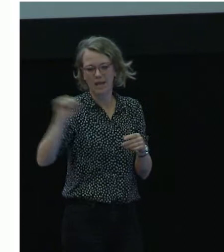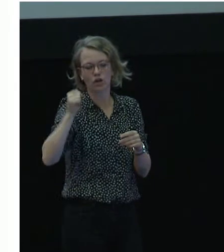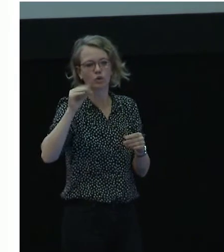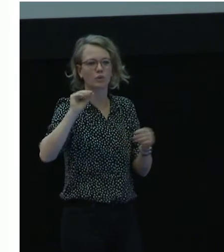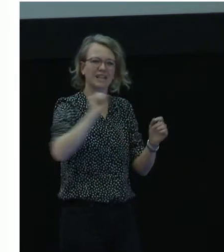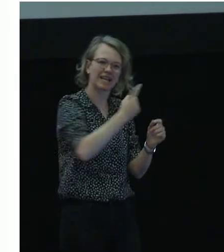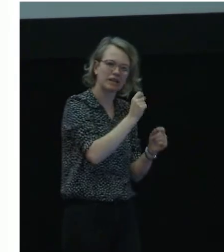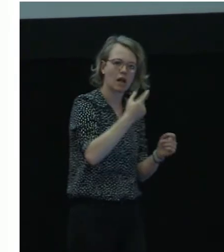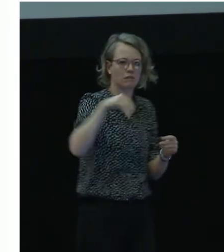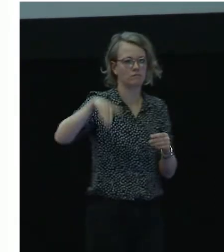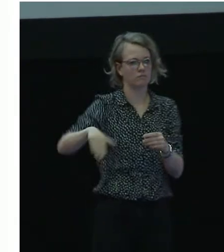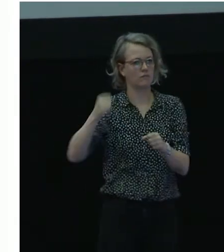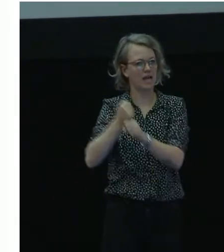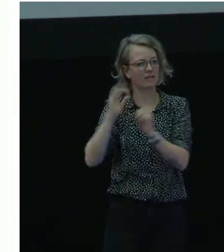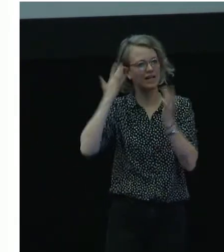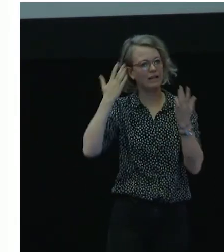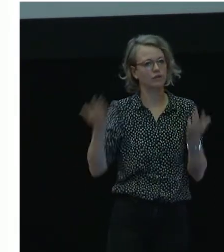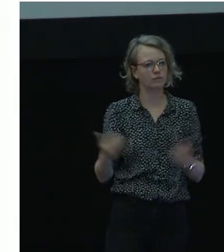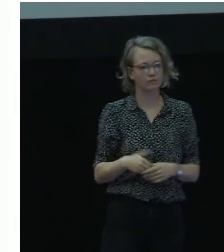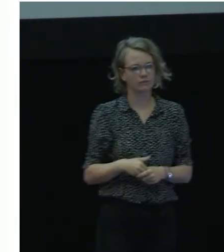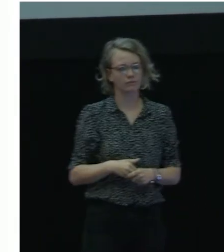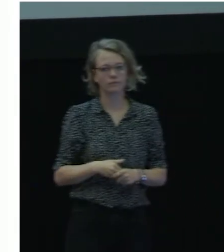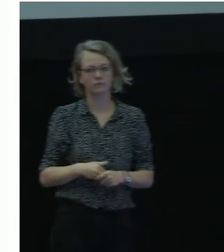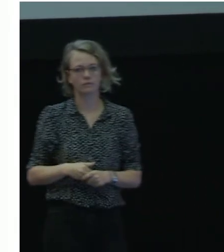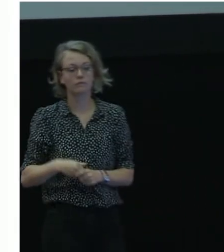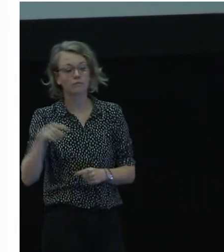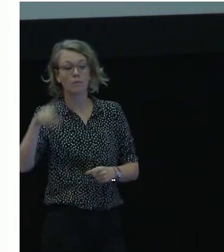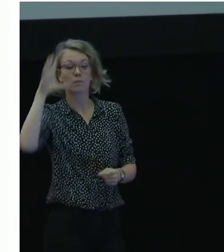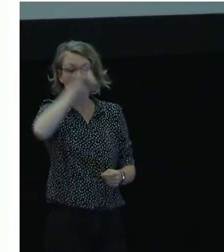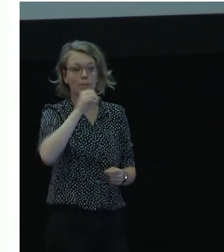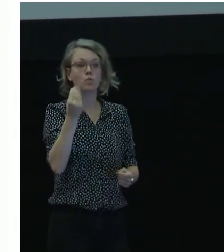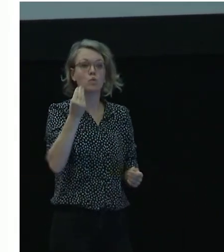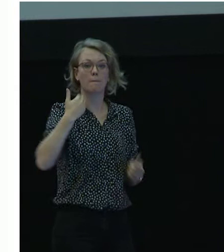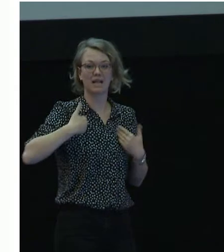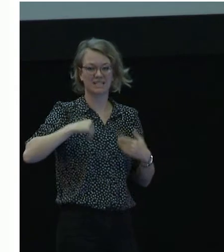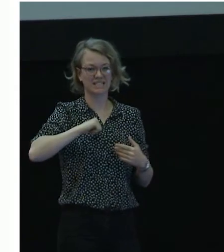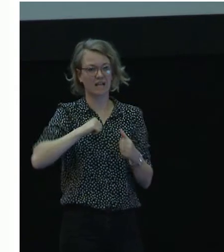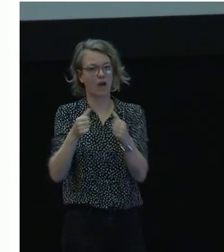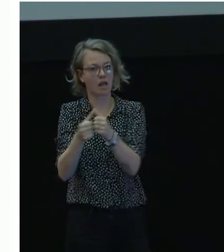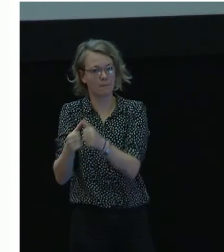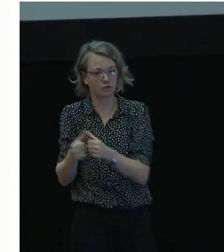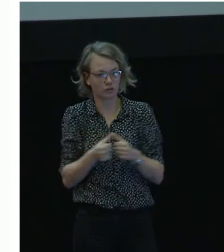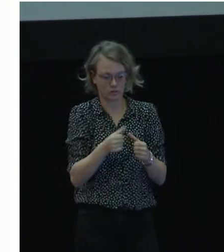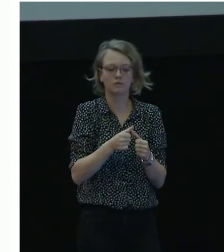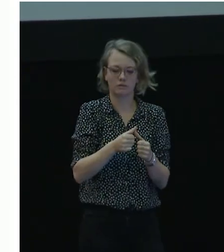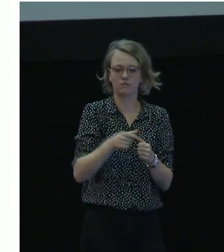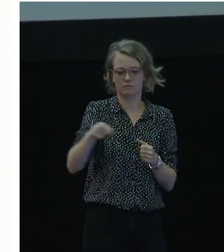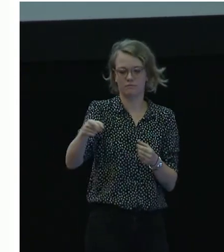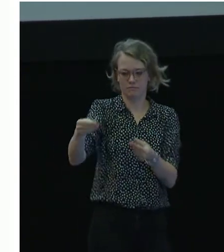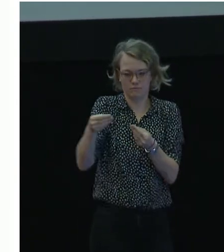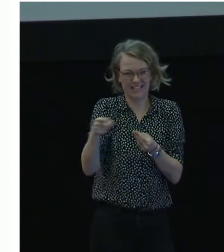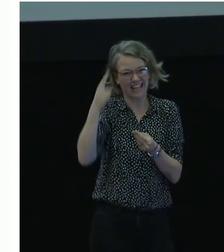We design things in order for people to participate fully in real life, but also in a digital